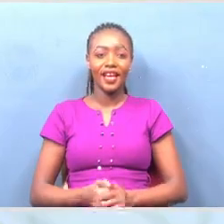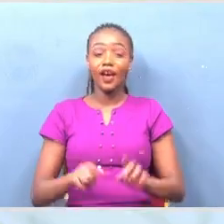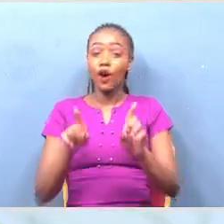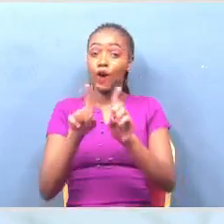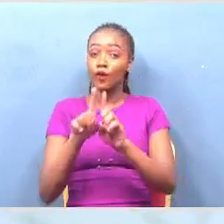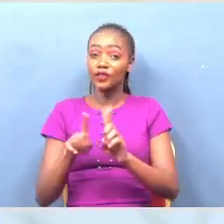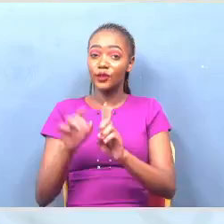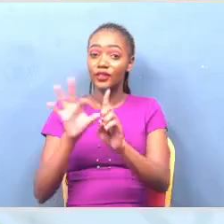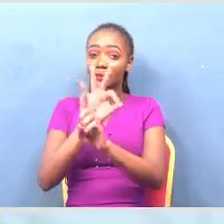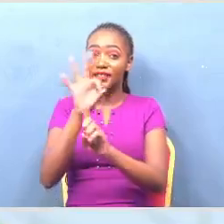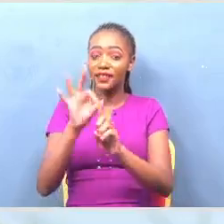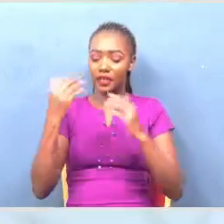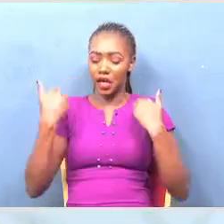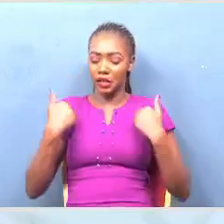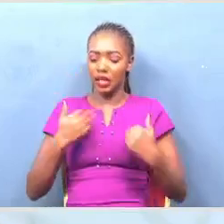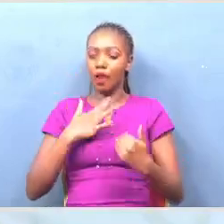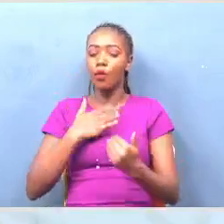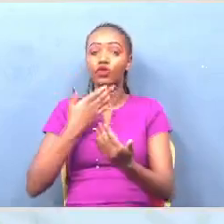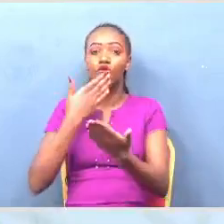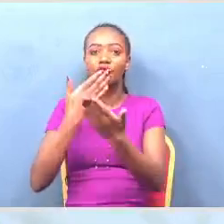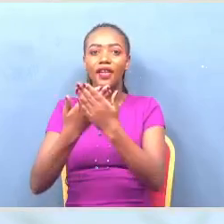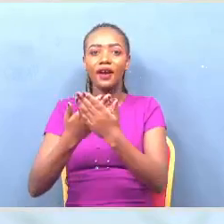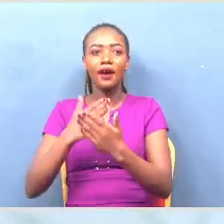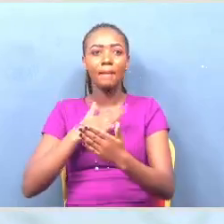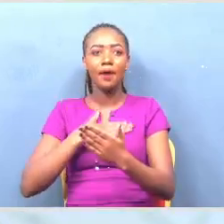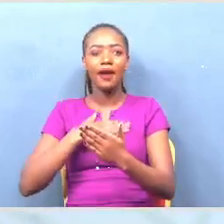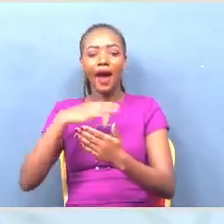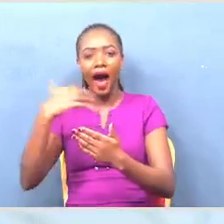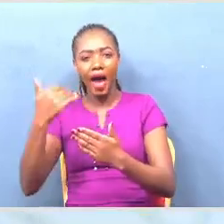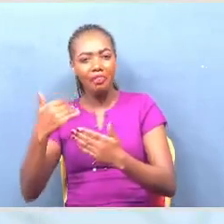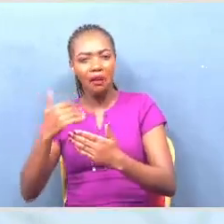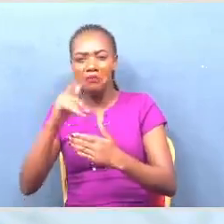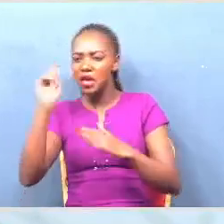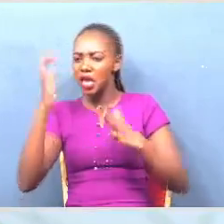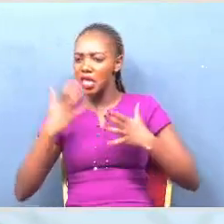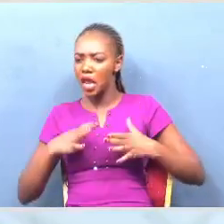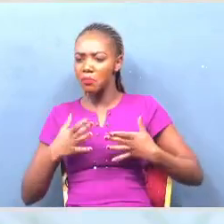Specifically, I want to thank my fellow countrymen and women